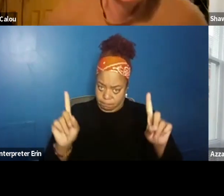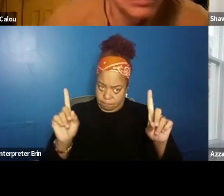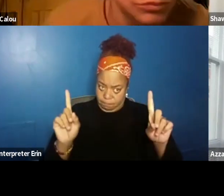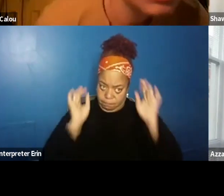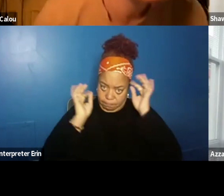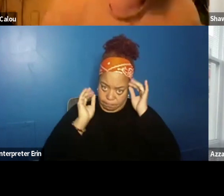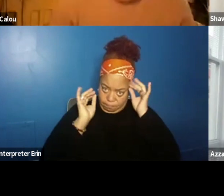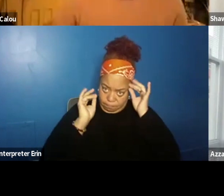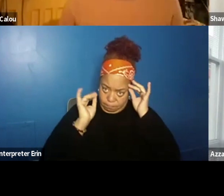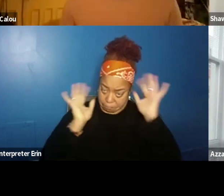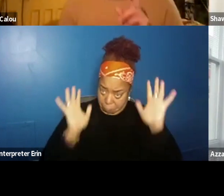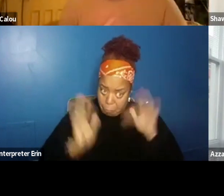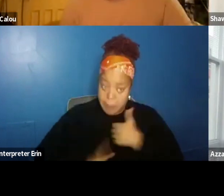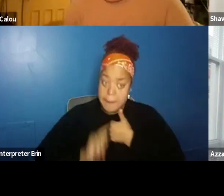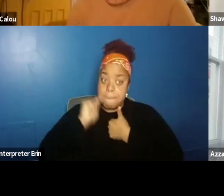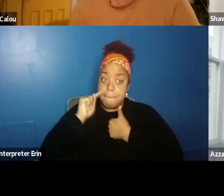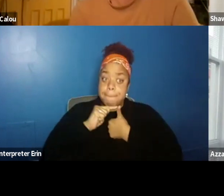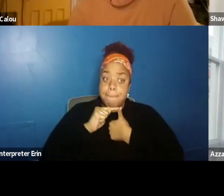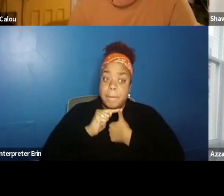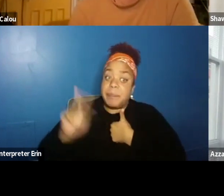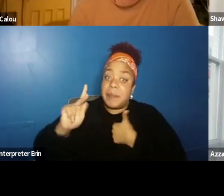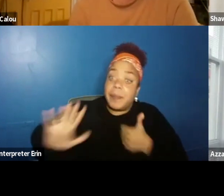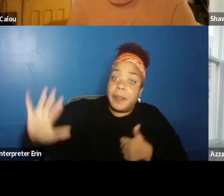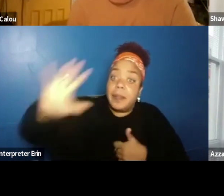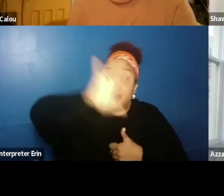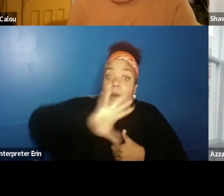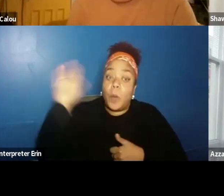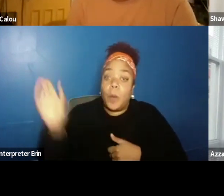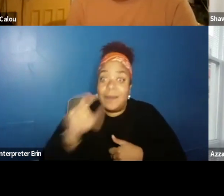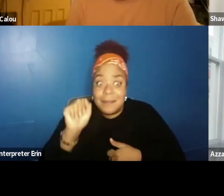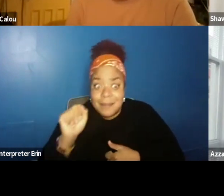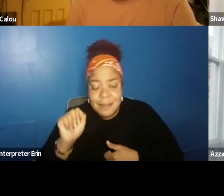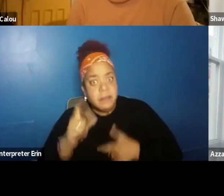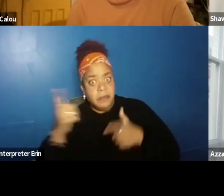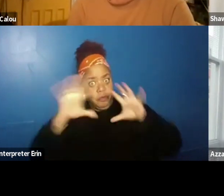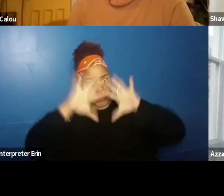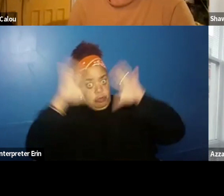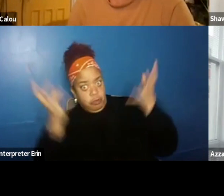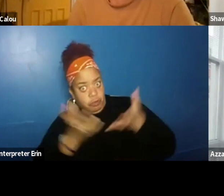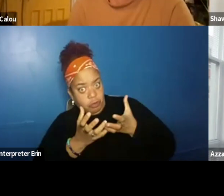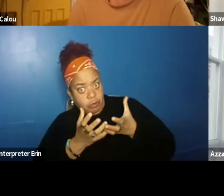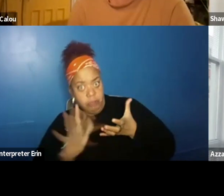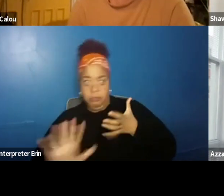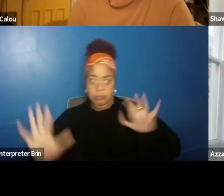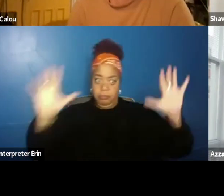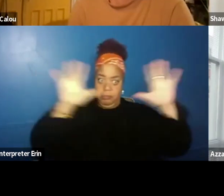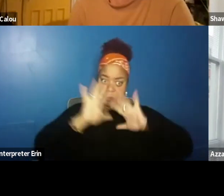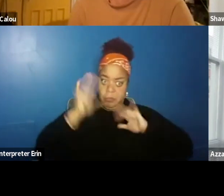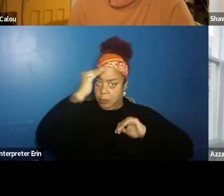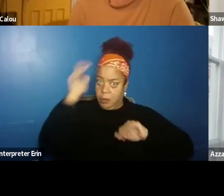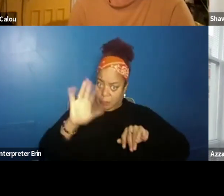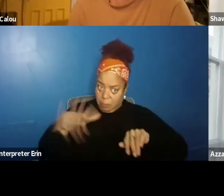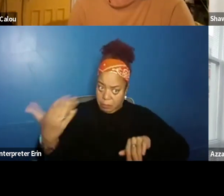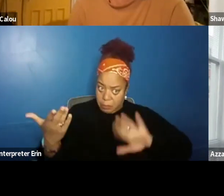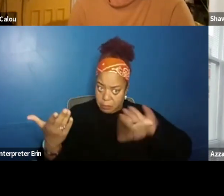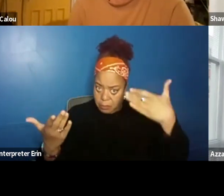of Black people across borders, across globes, because it is happening everywhere and anywhere? How do we take up